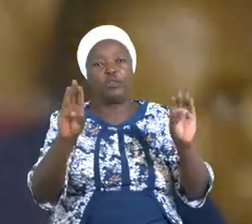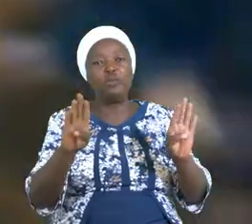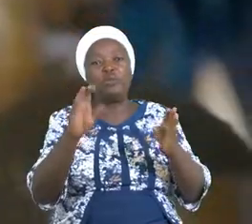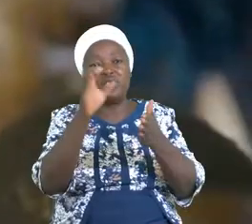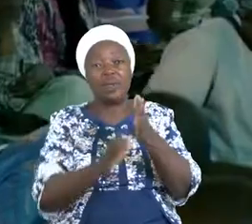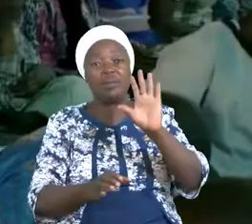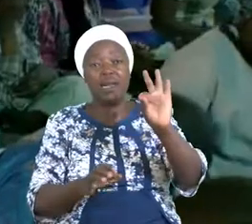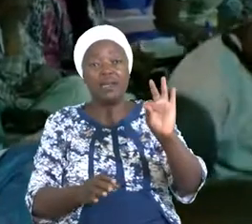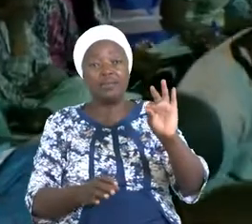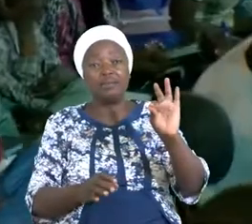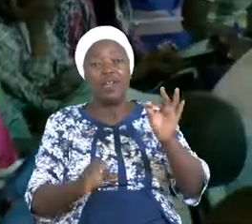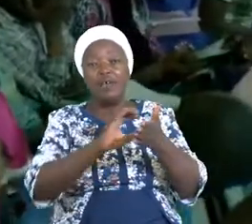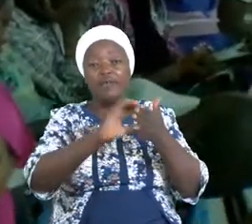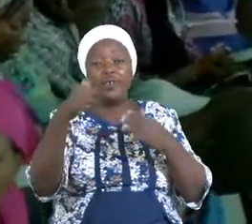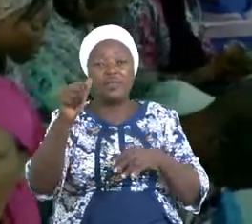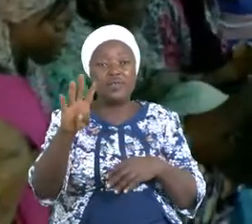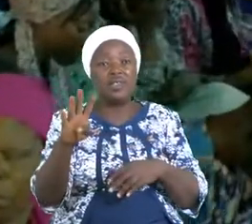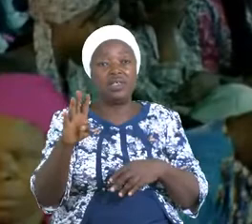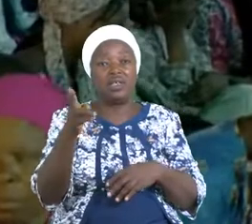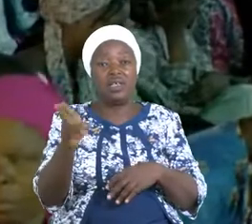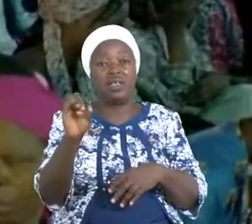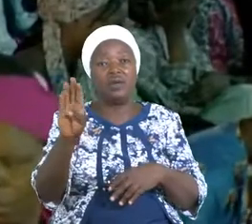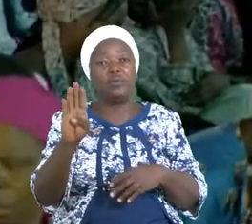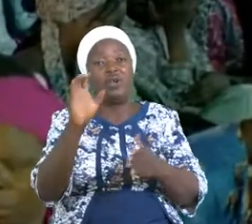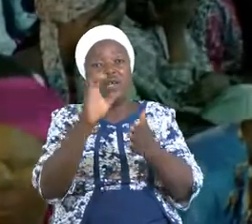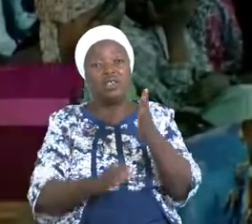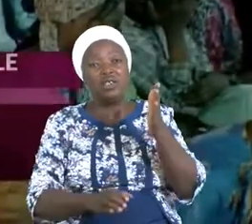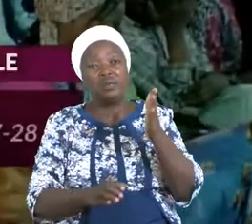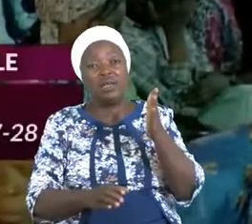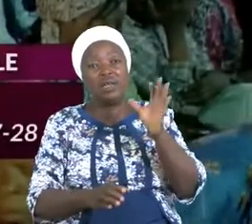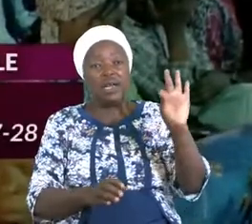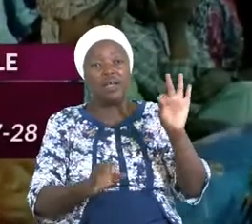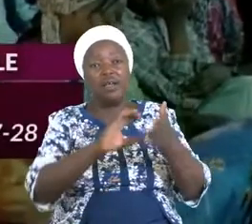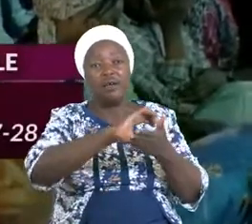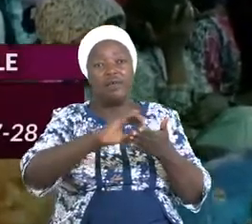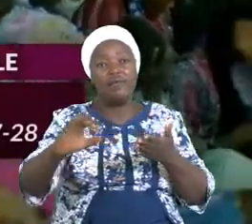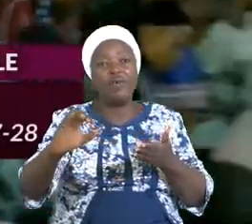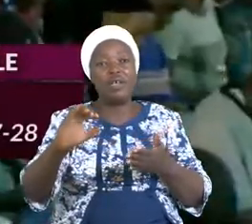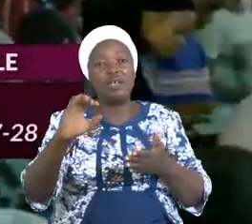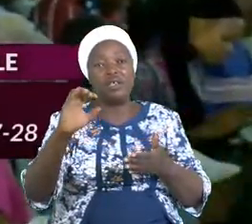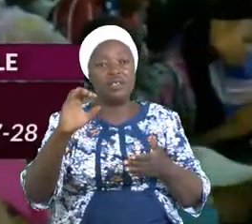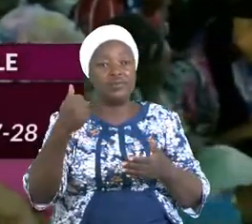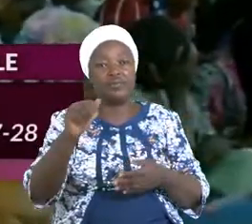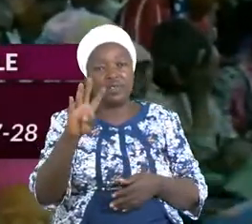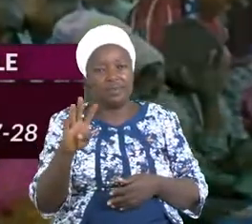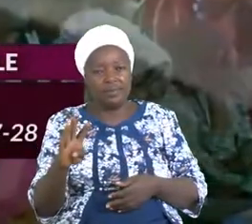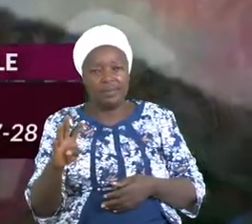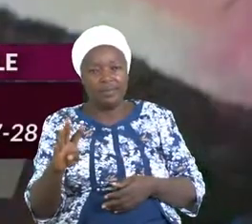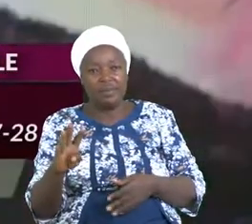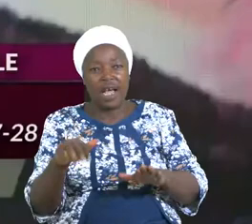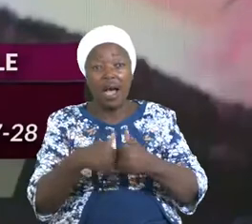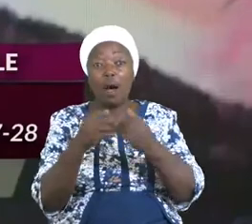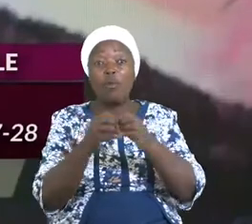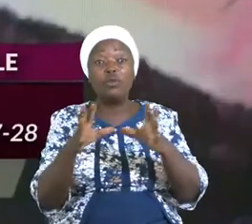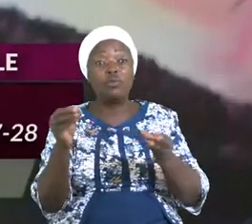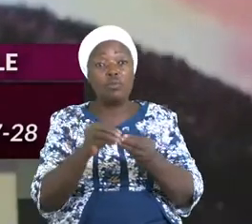9, verse 14. Hebrews chapter 9, verse 14. How much